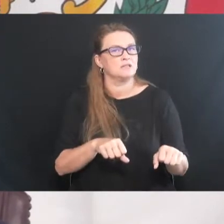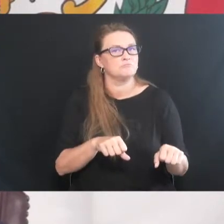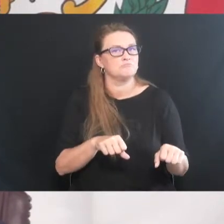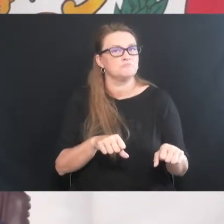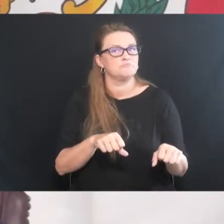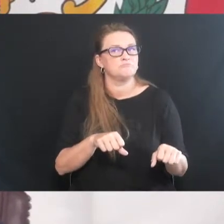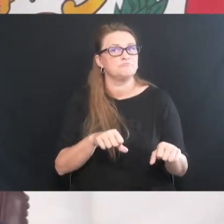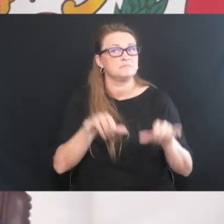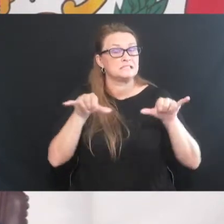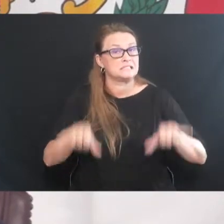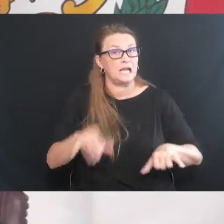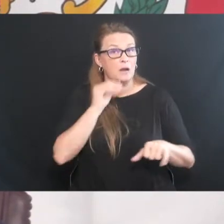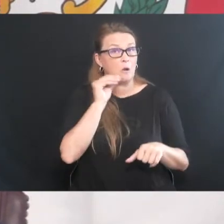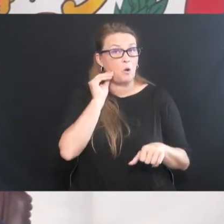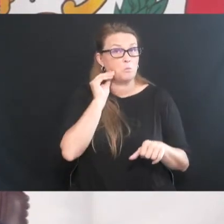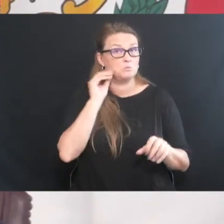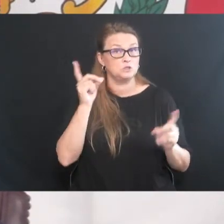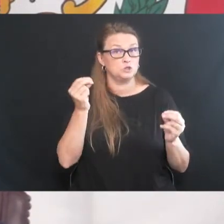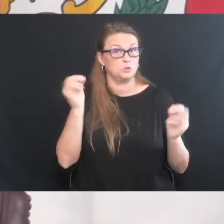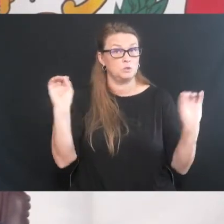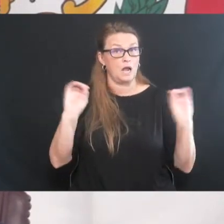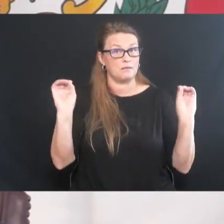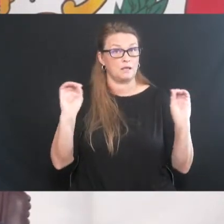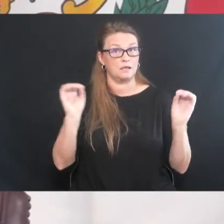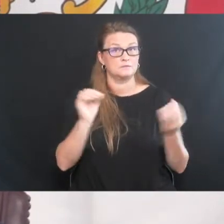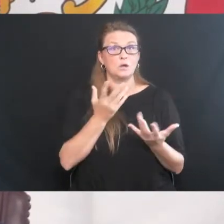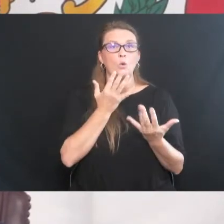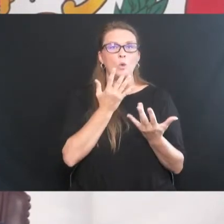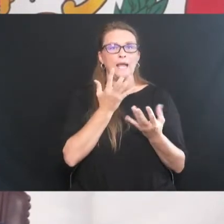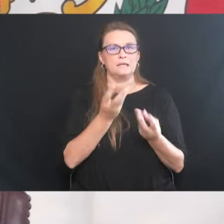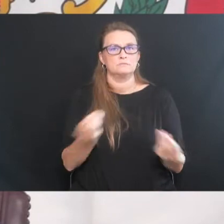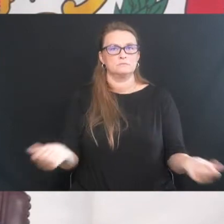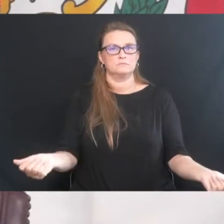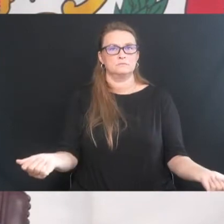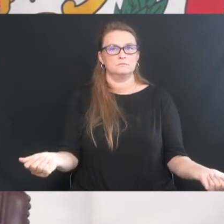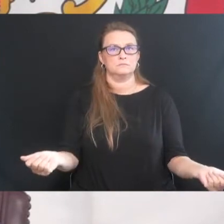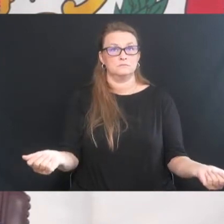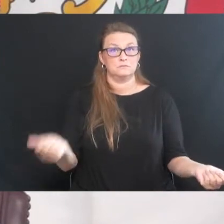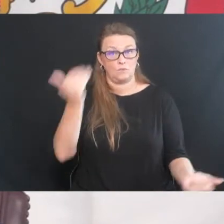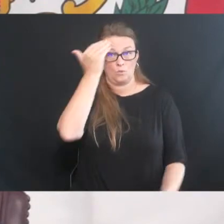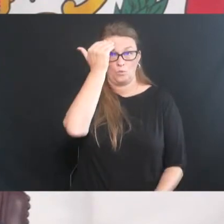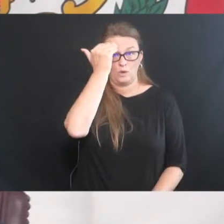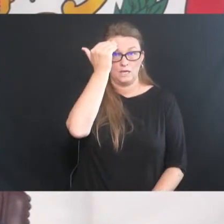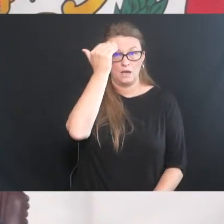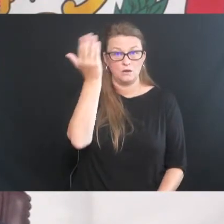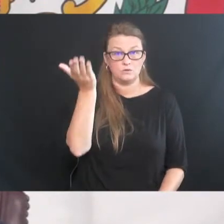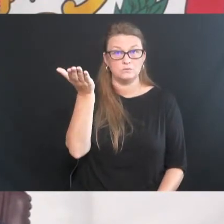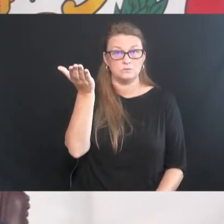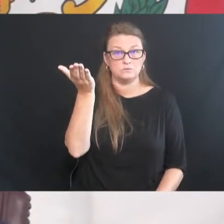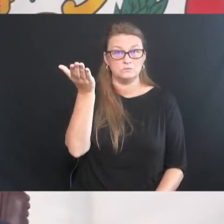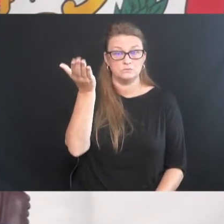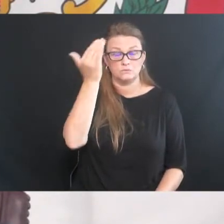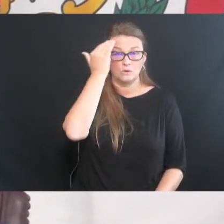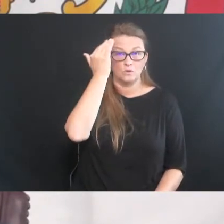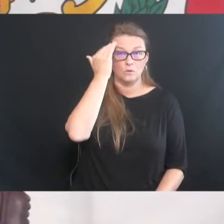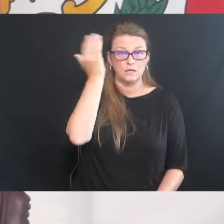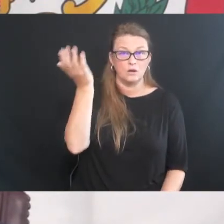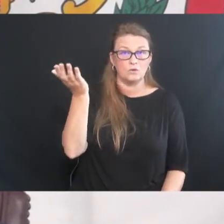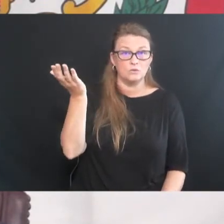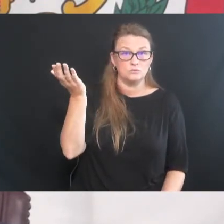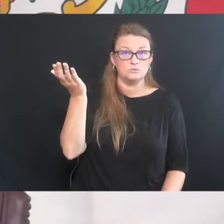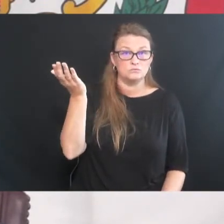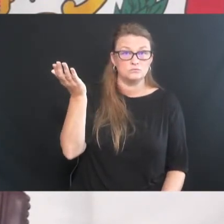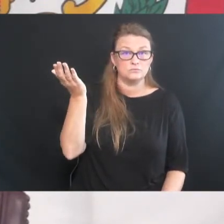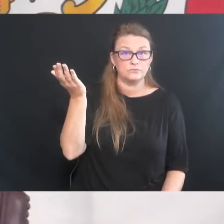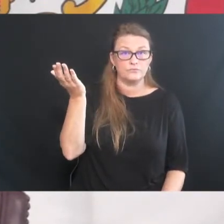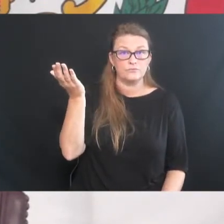down and not do anything and wait. And we know, at least we know from all the